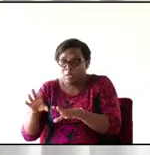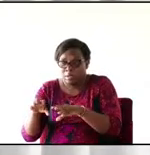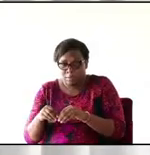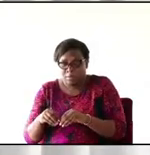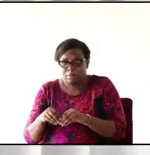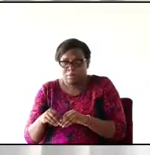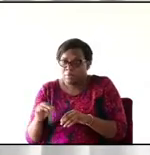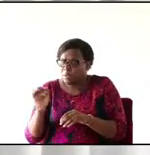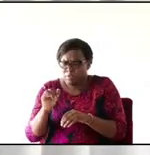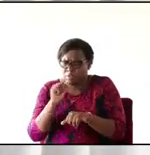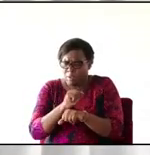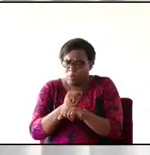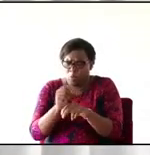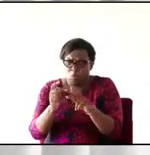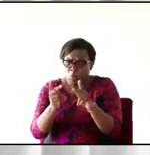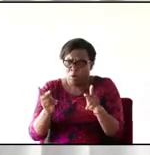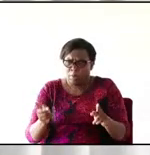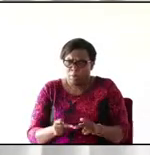it.